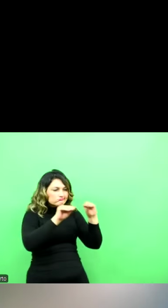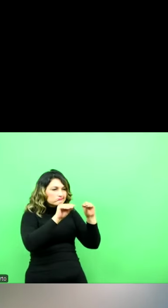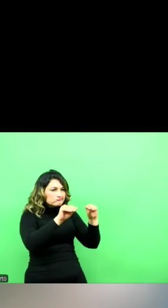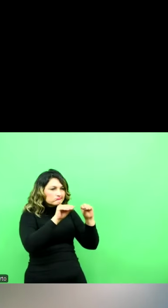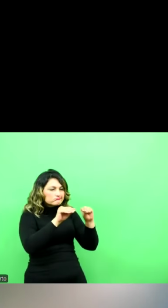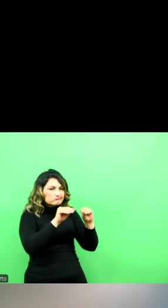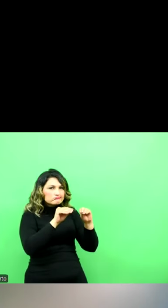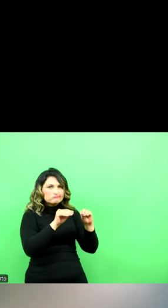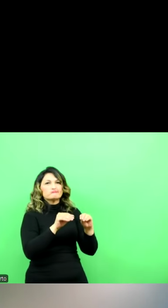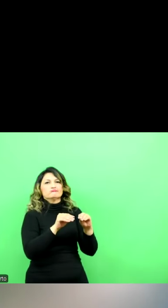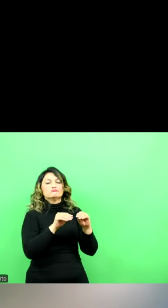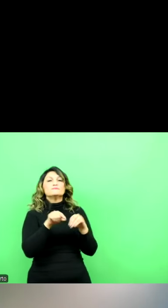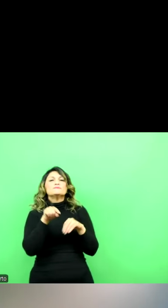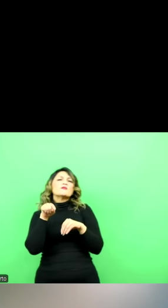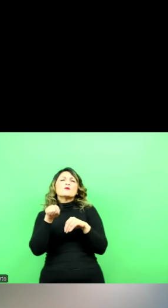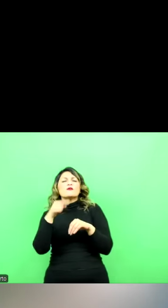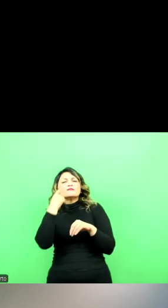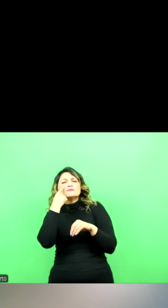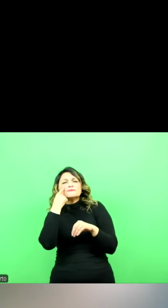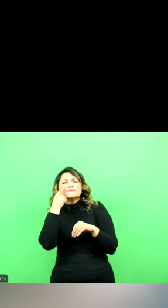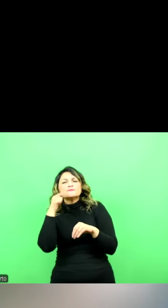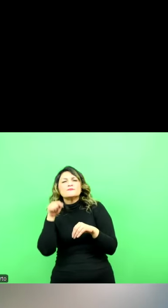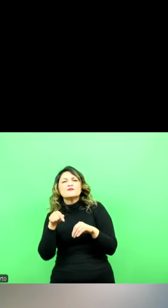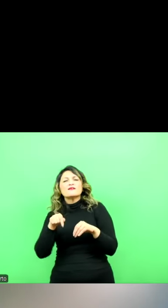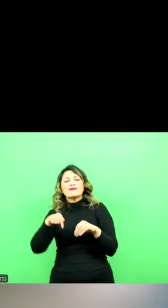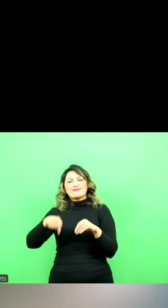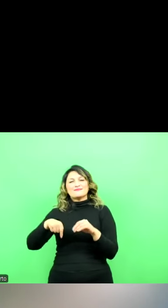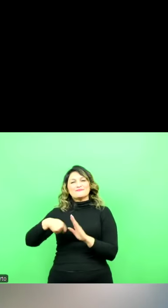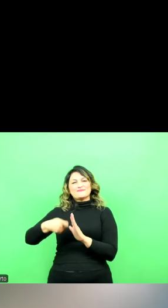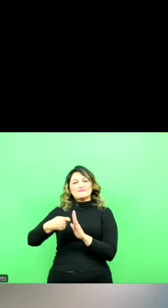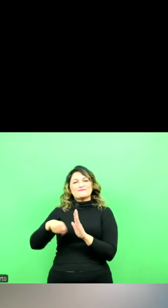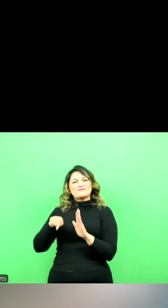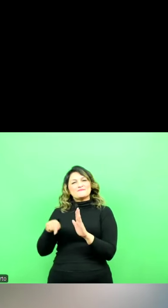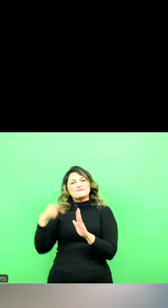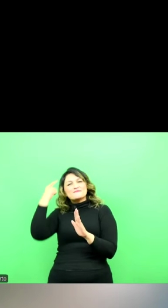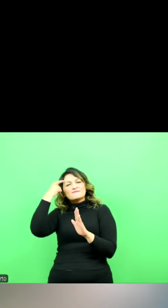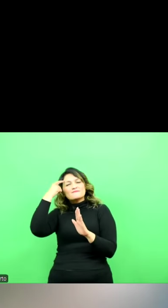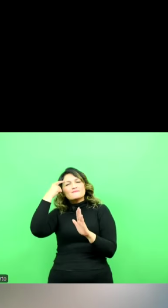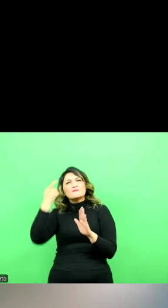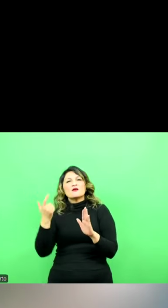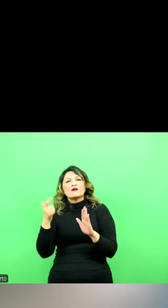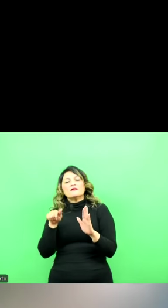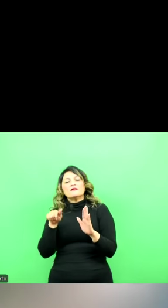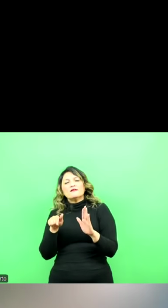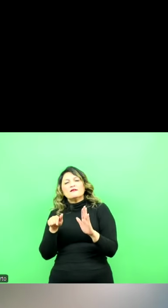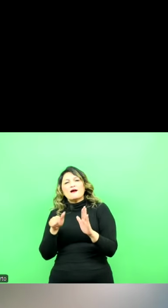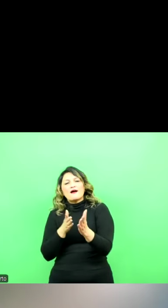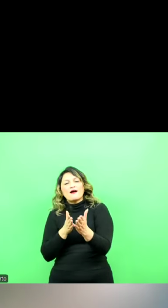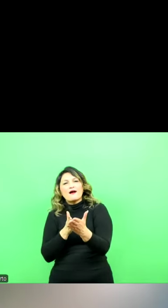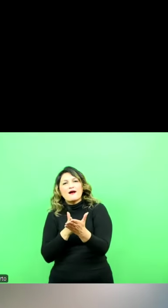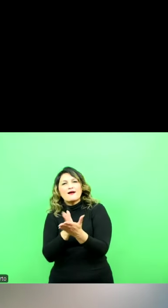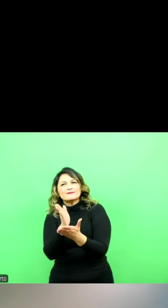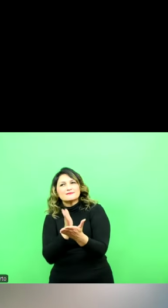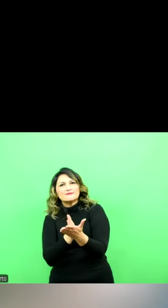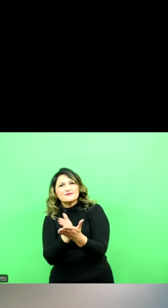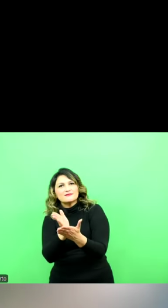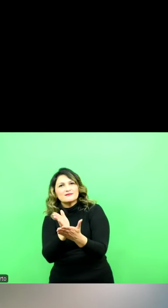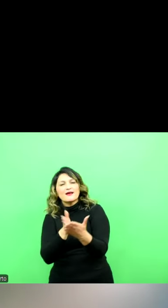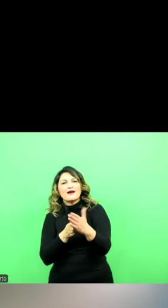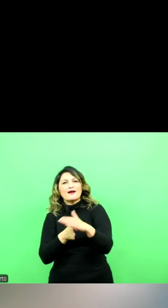When we implemented INGRID-H in my institution, we did this because first we wanted to homologate